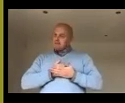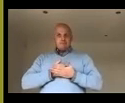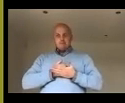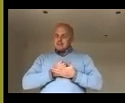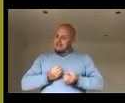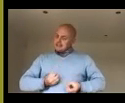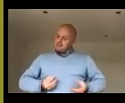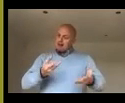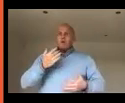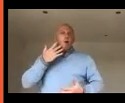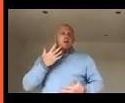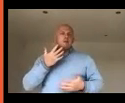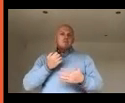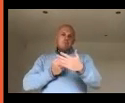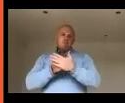spent by then.